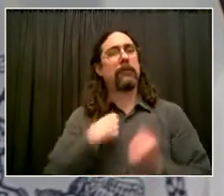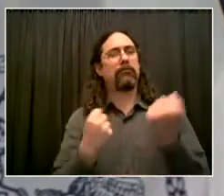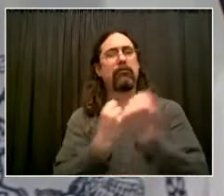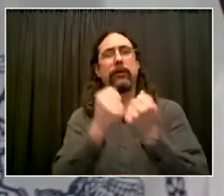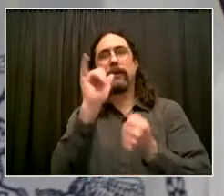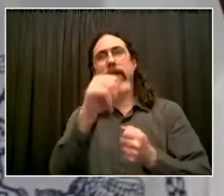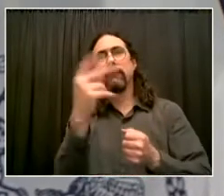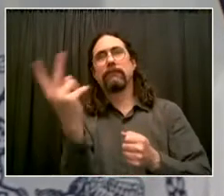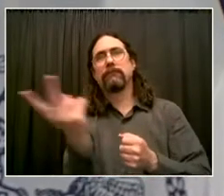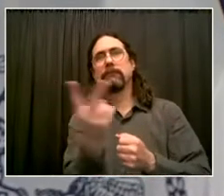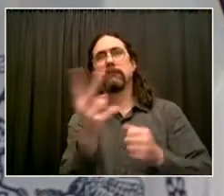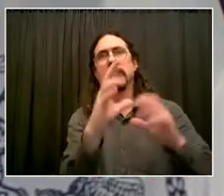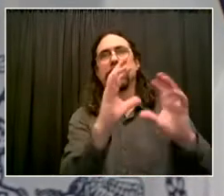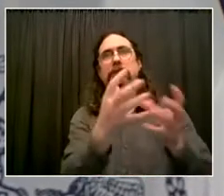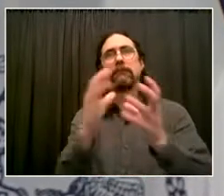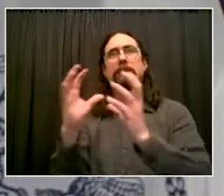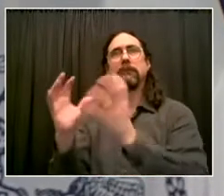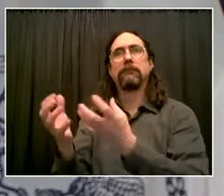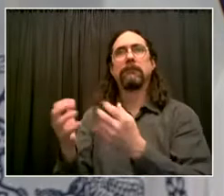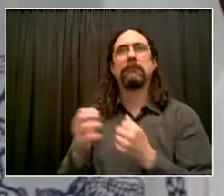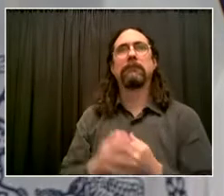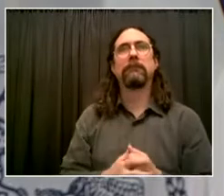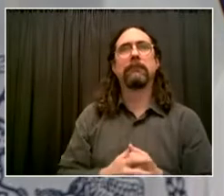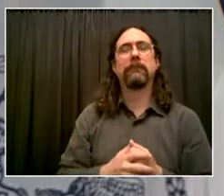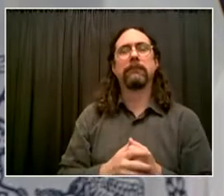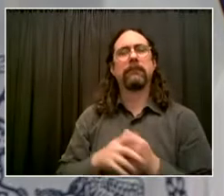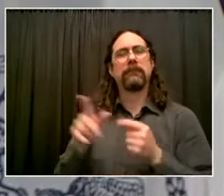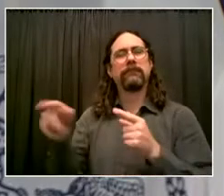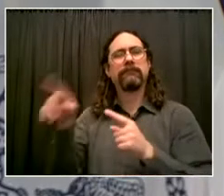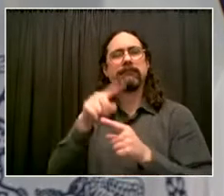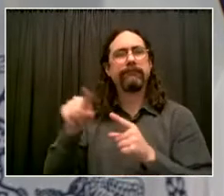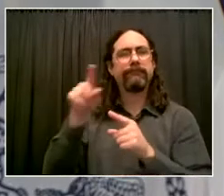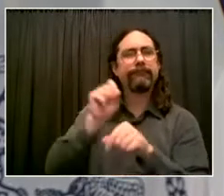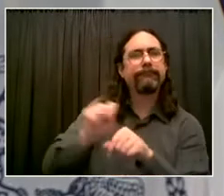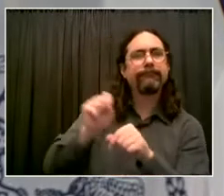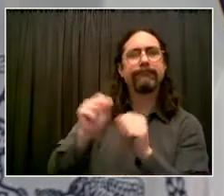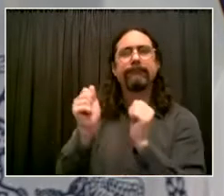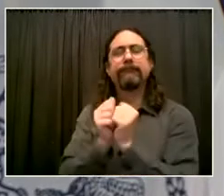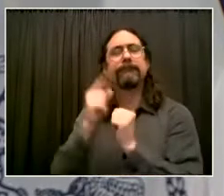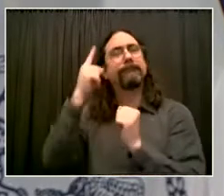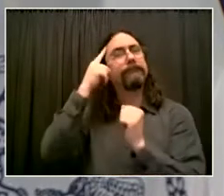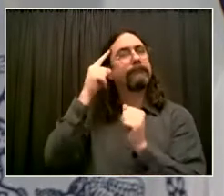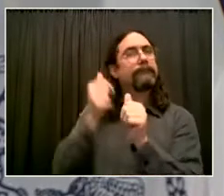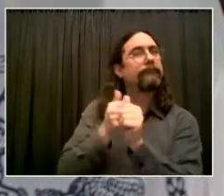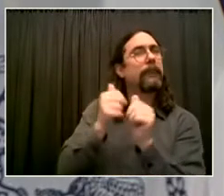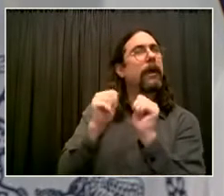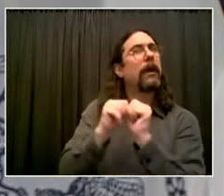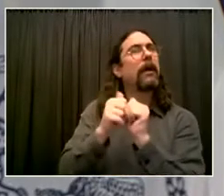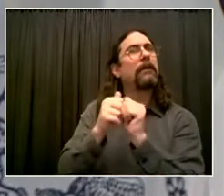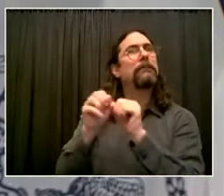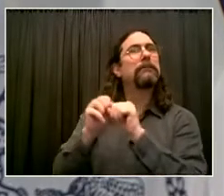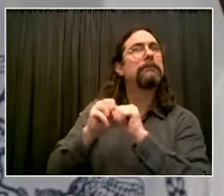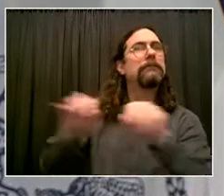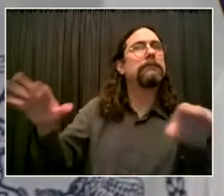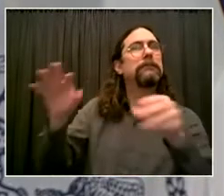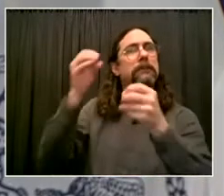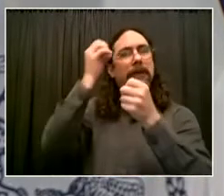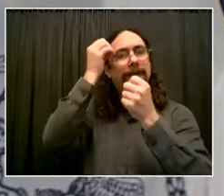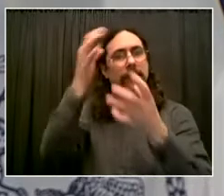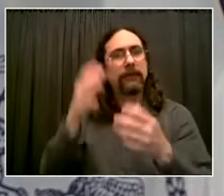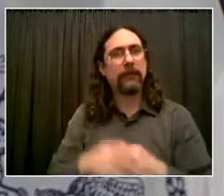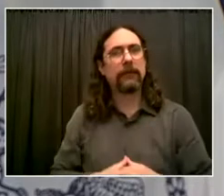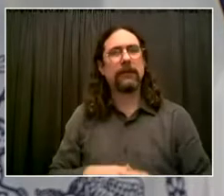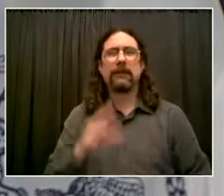them reach more people. Look, I'm very frustrated by these attacks. It's horrible. It's disgusting